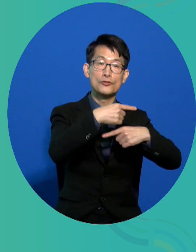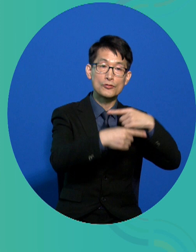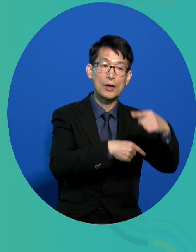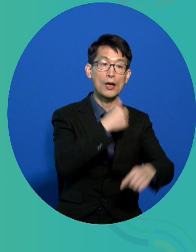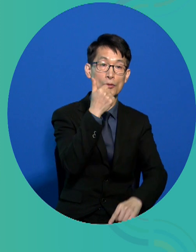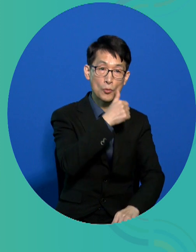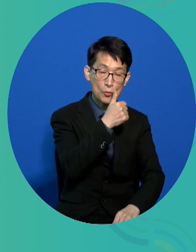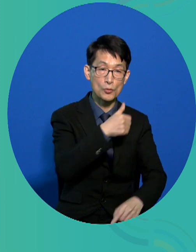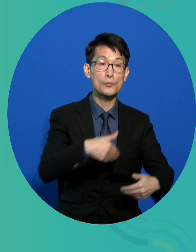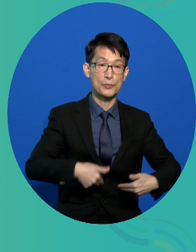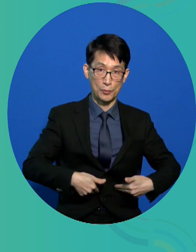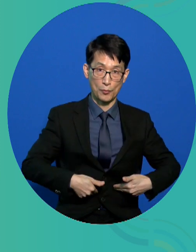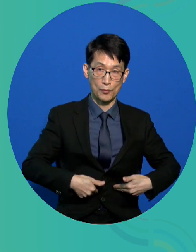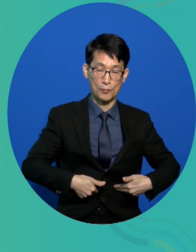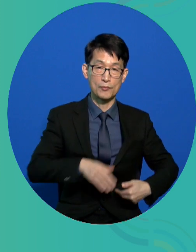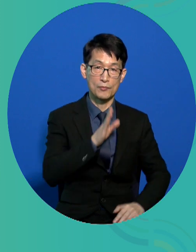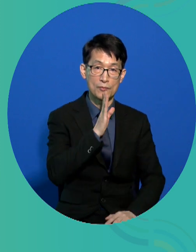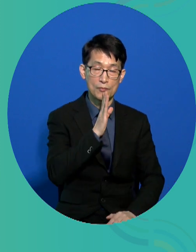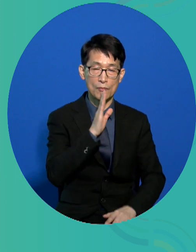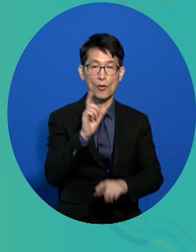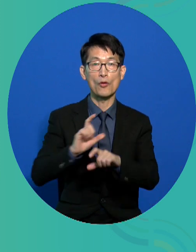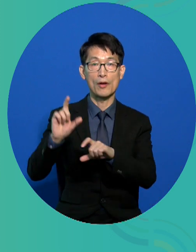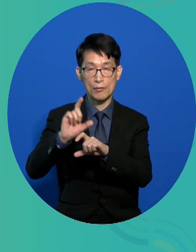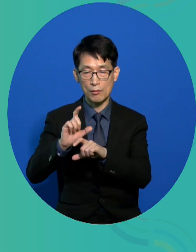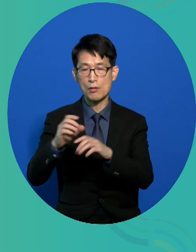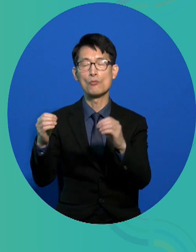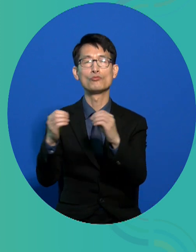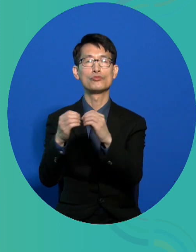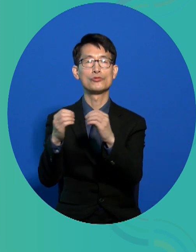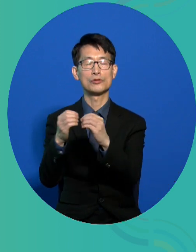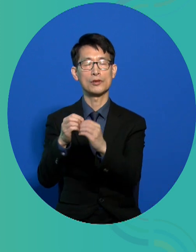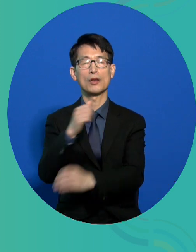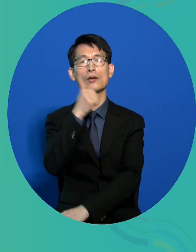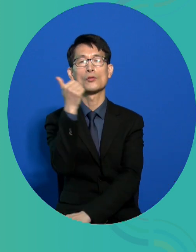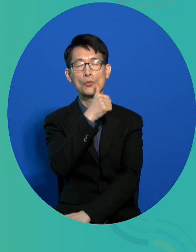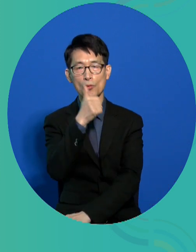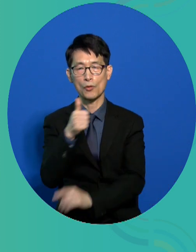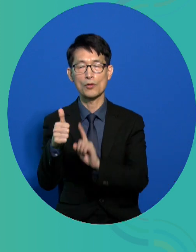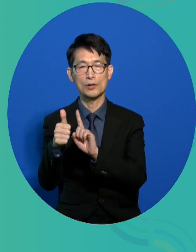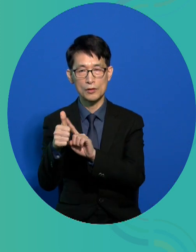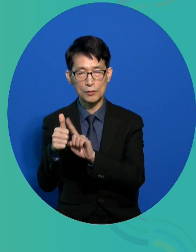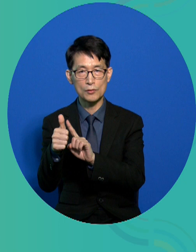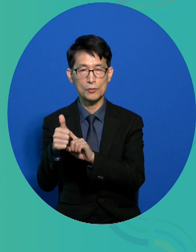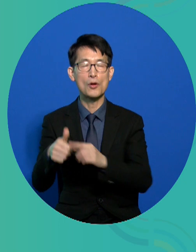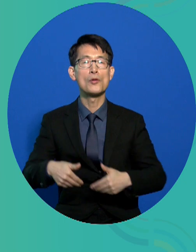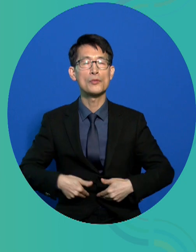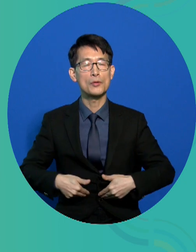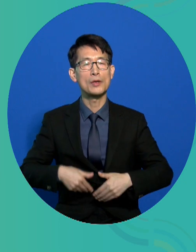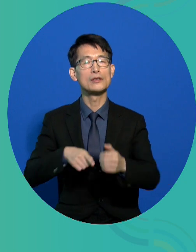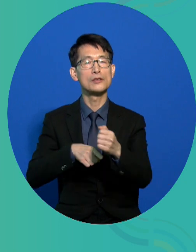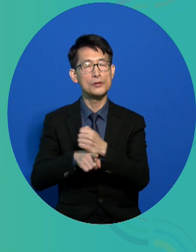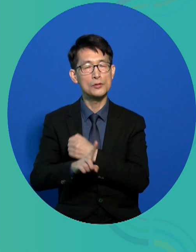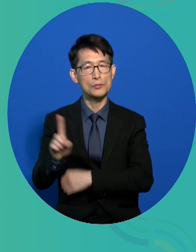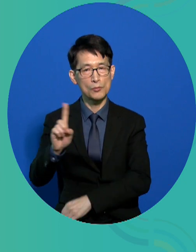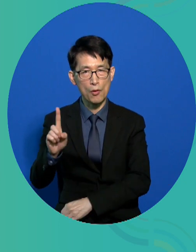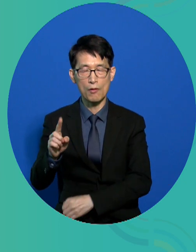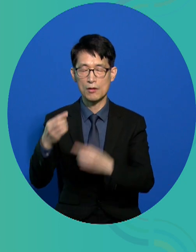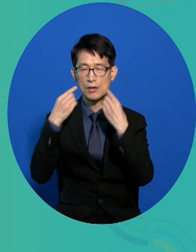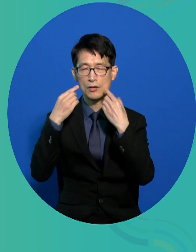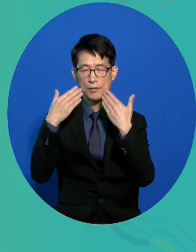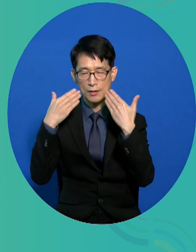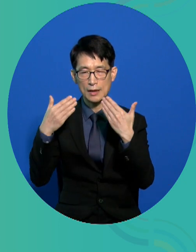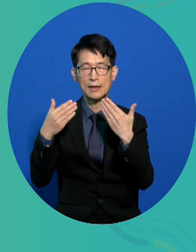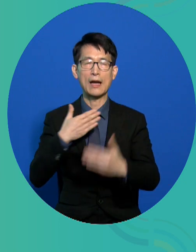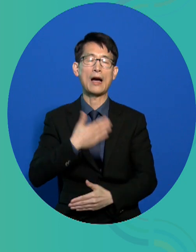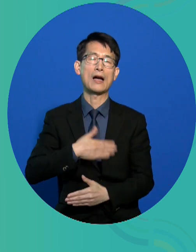we need to switch the term from stenography to text translation. But I think it's important for us